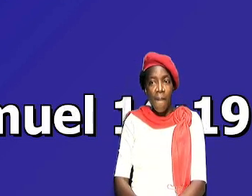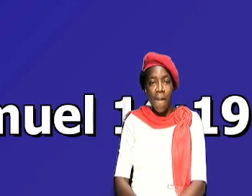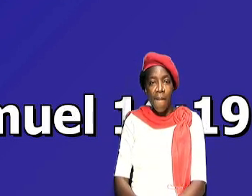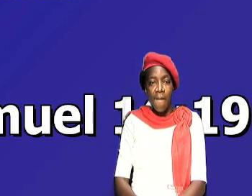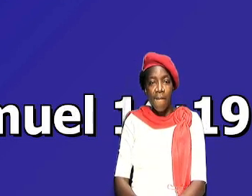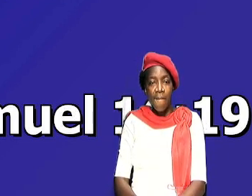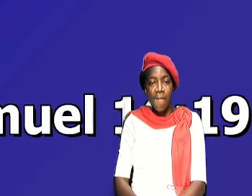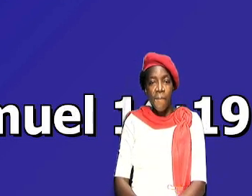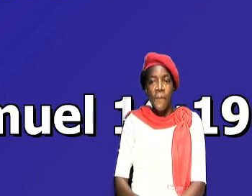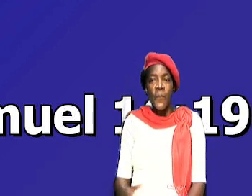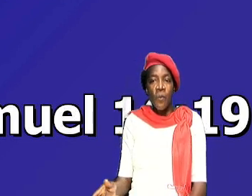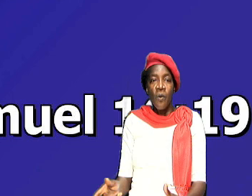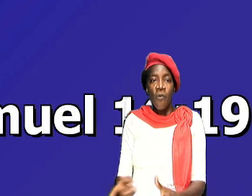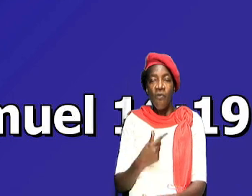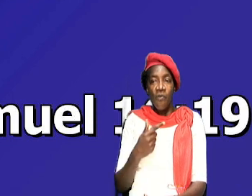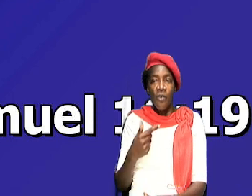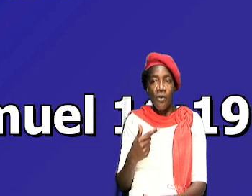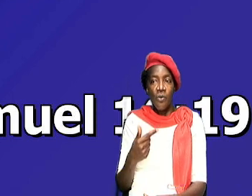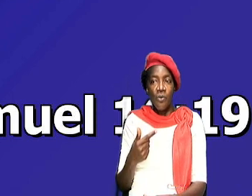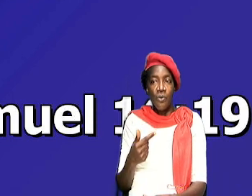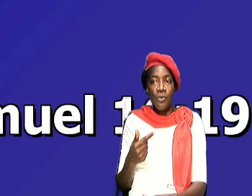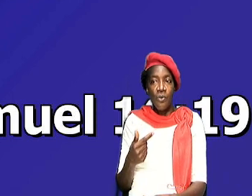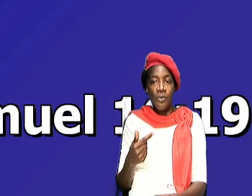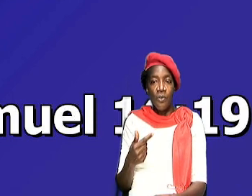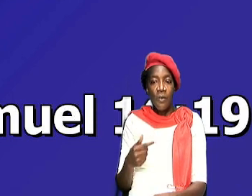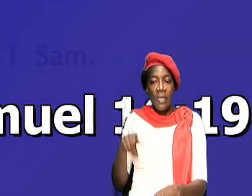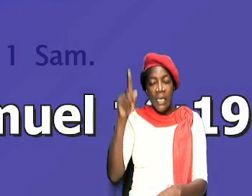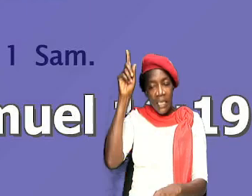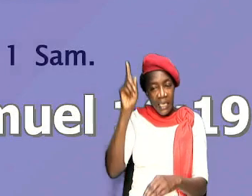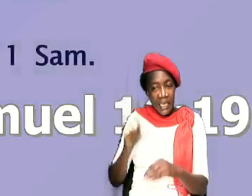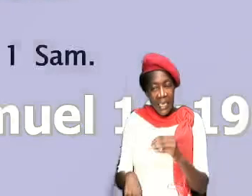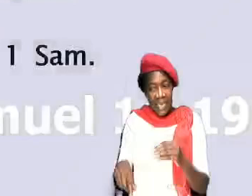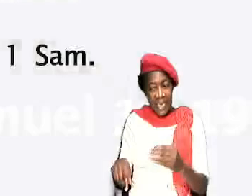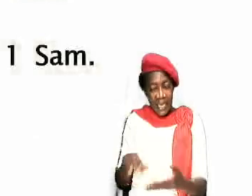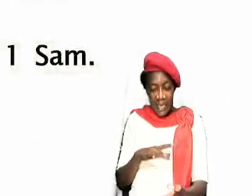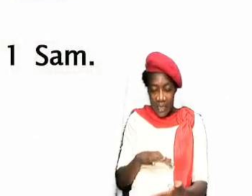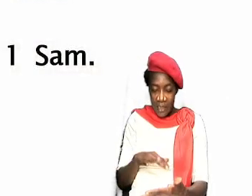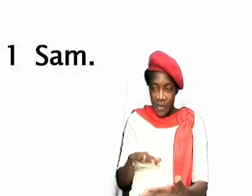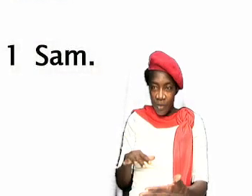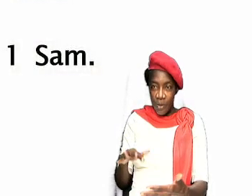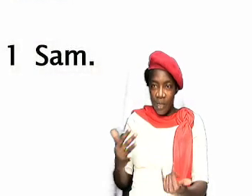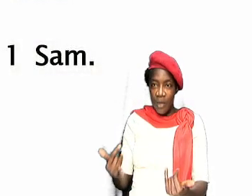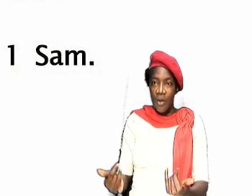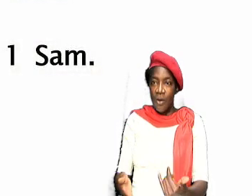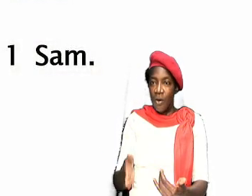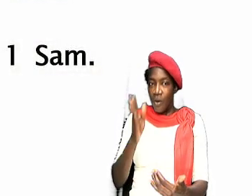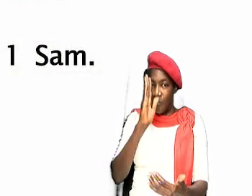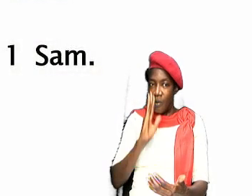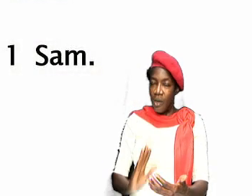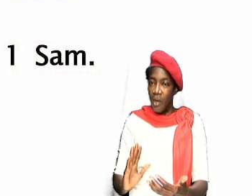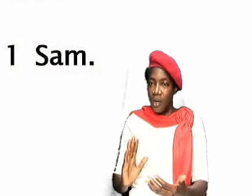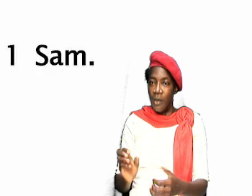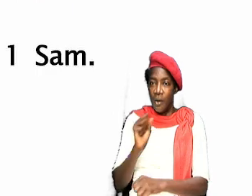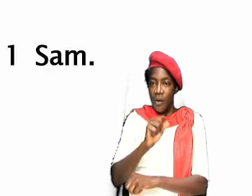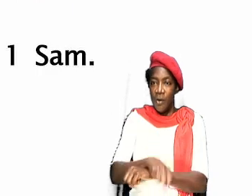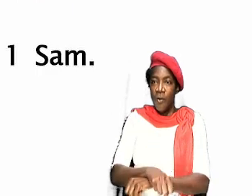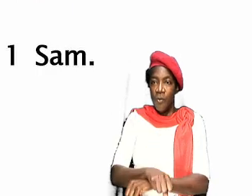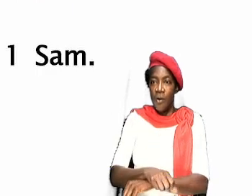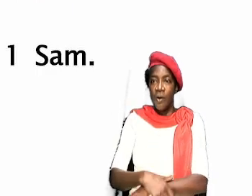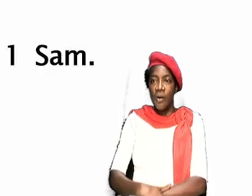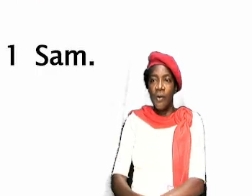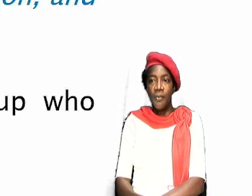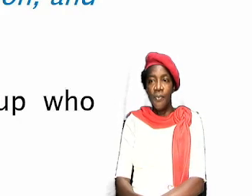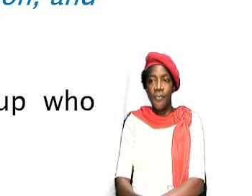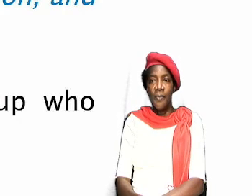just make the first point here. We cannot study how God operates.